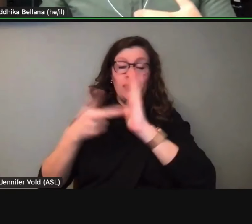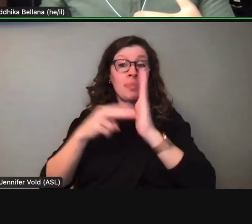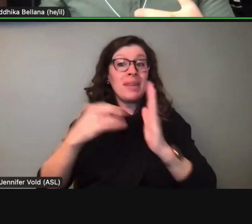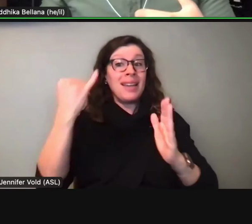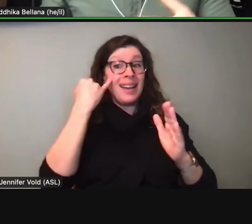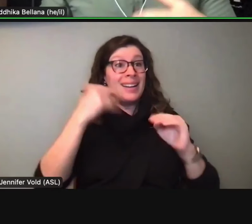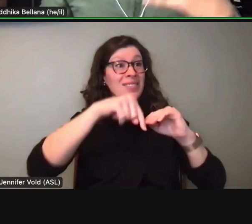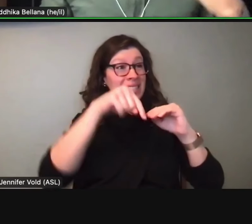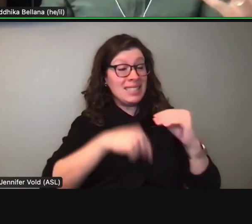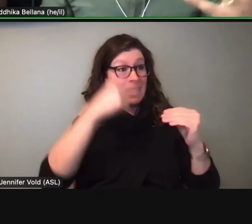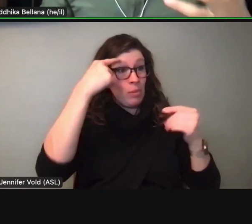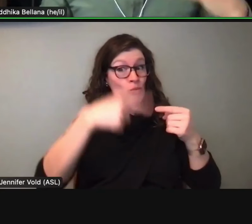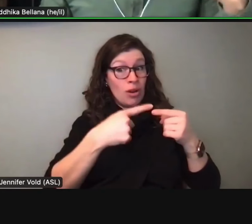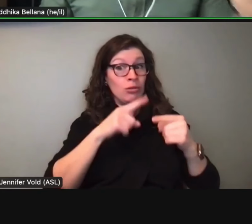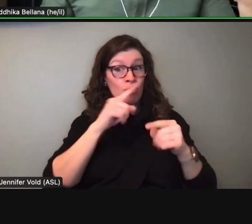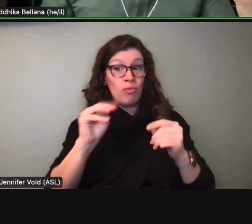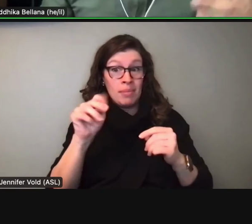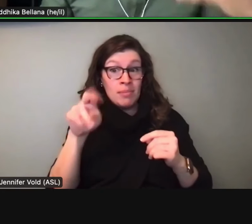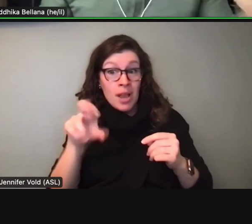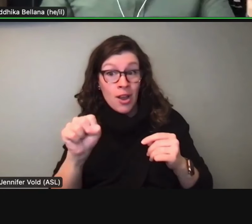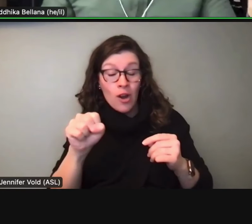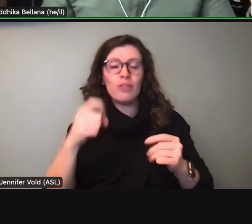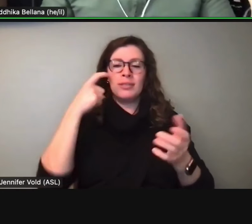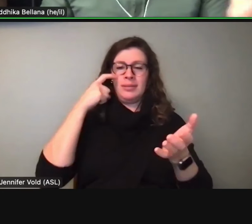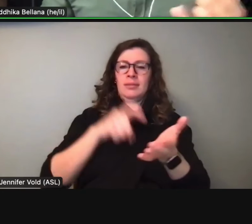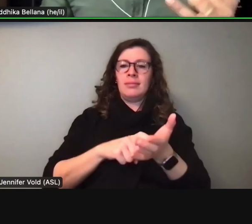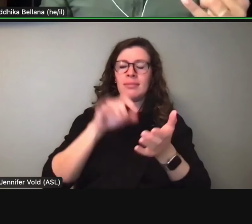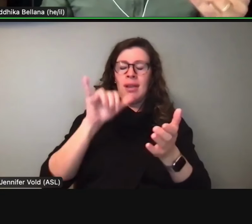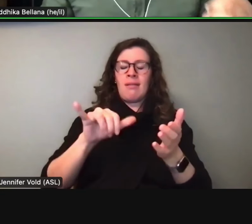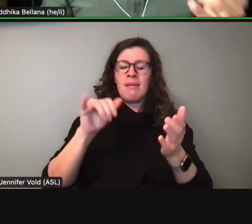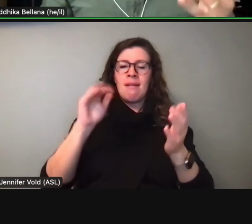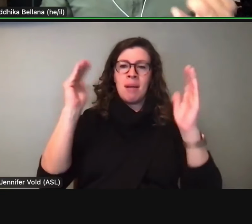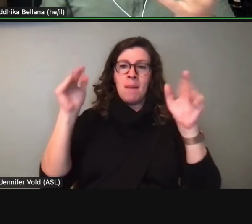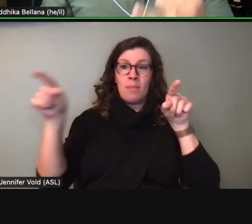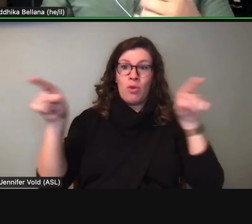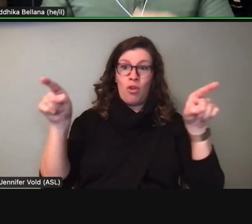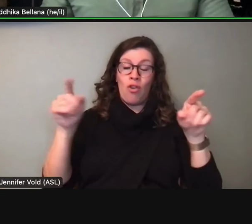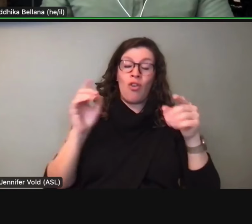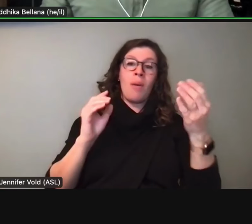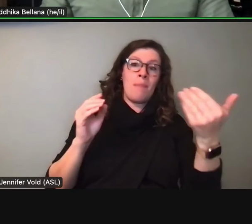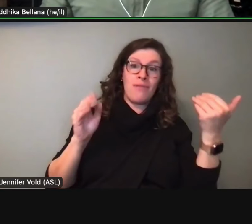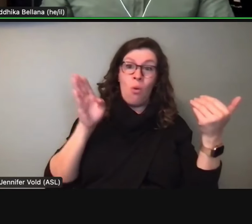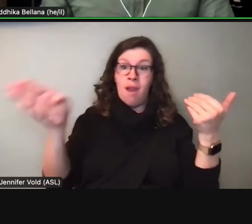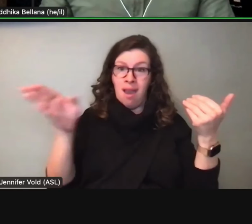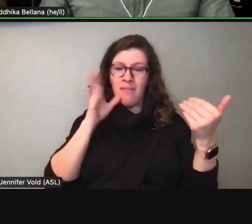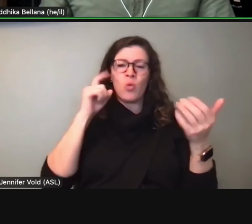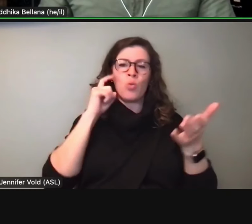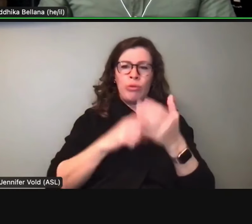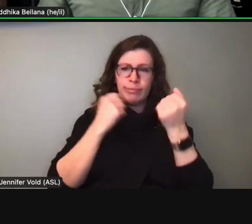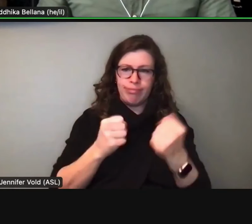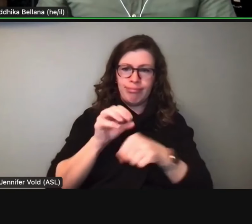experience lingers in mind, you would expect it to be most prominent for intact narratives as compared to sentence scrambled.